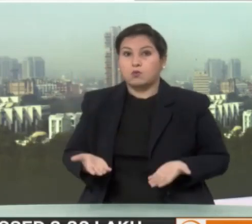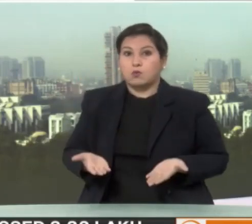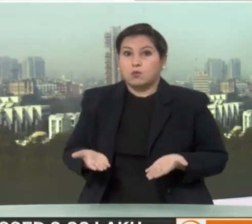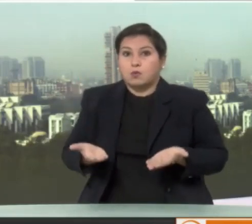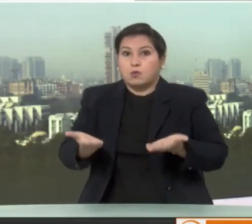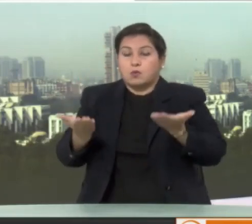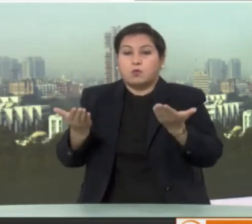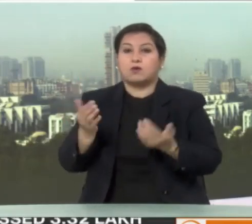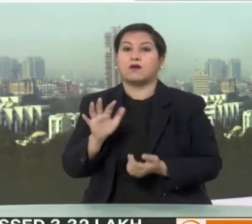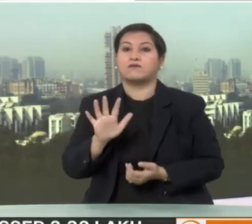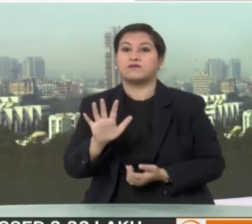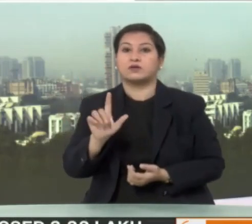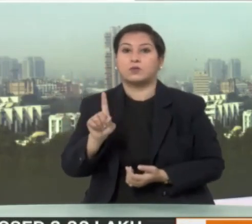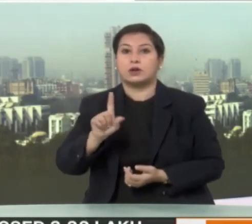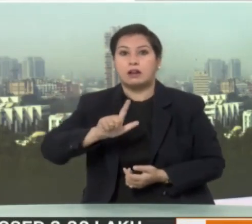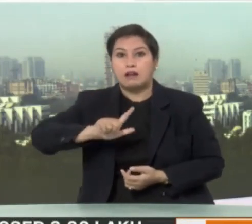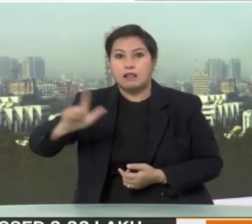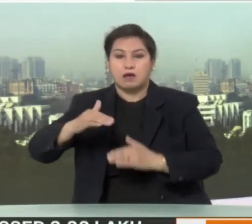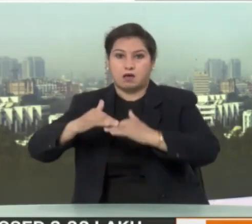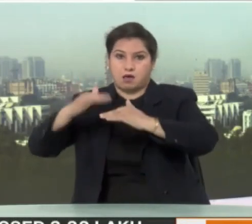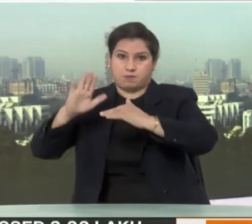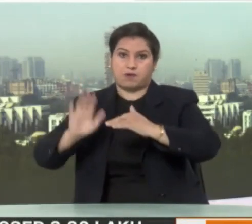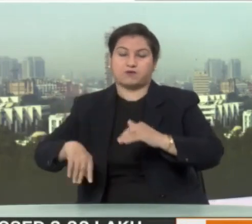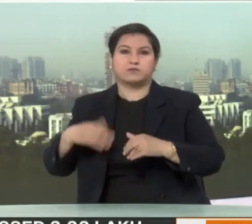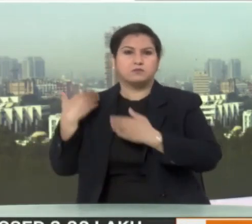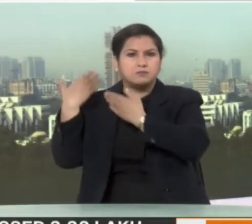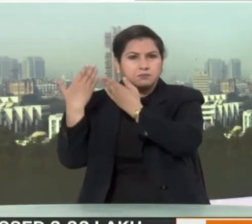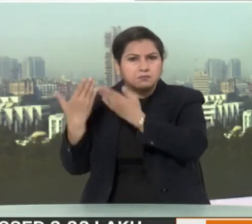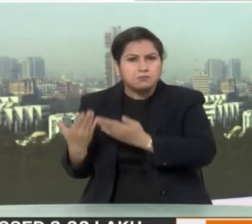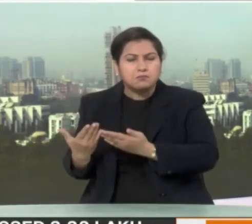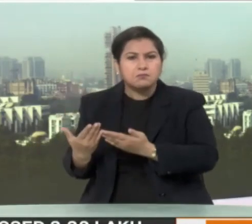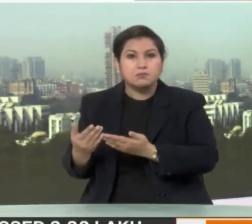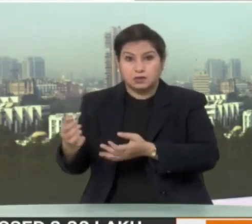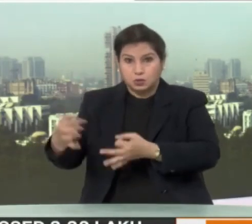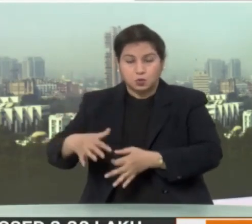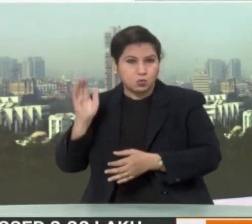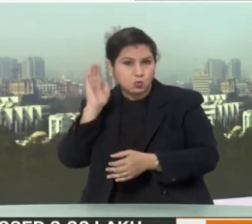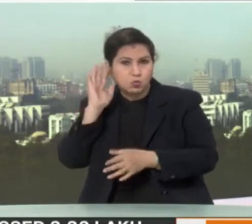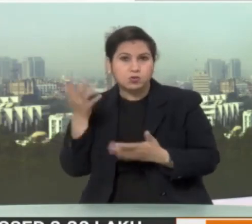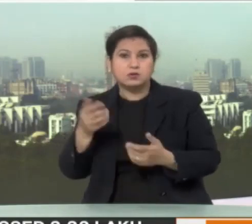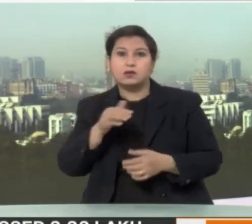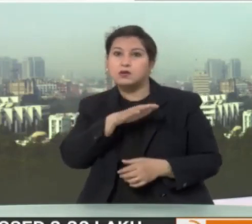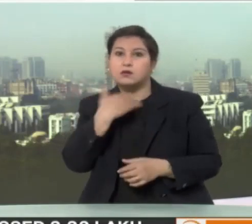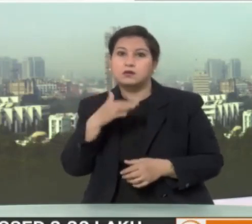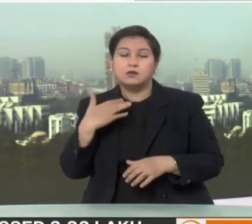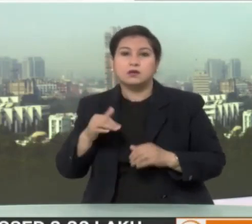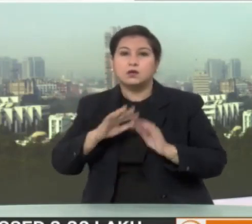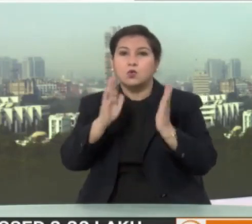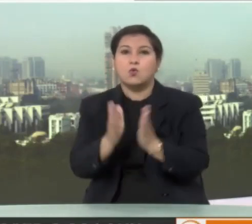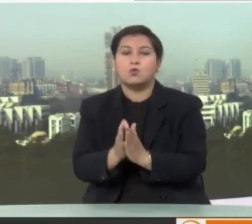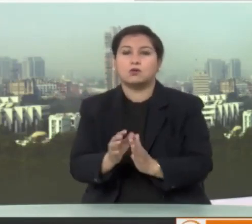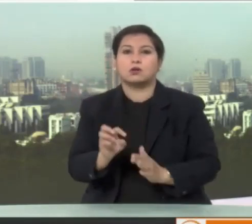surged over 51 lakh. As per the latest data, the global death toll stood at